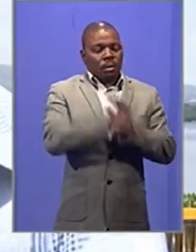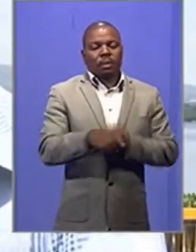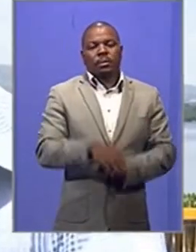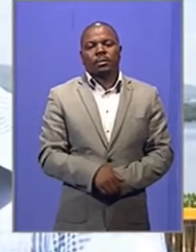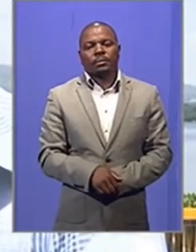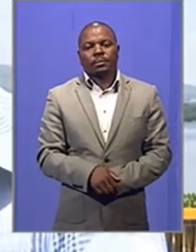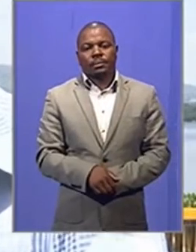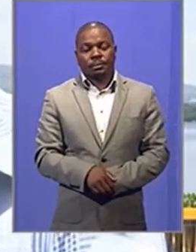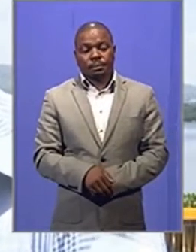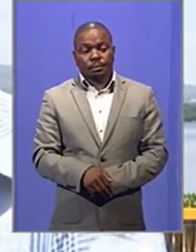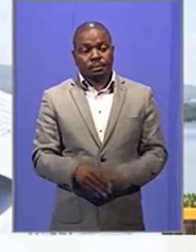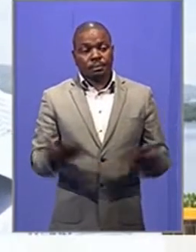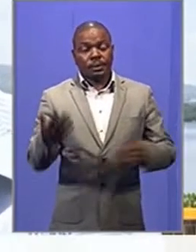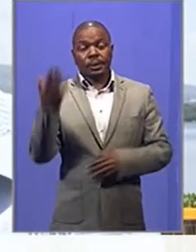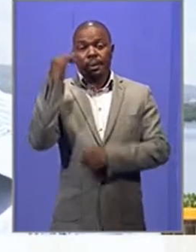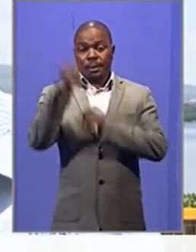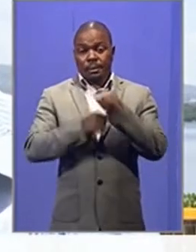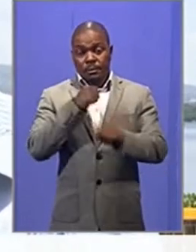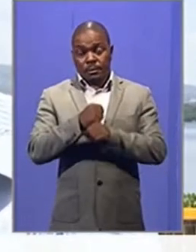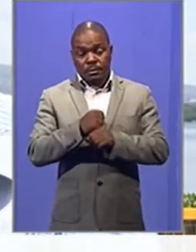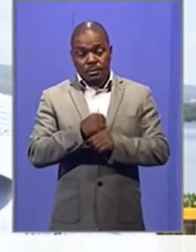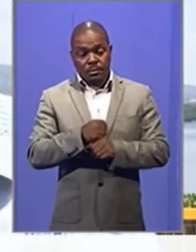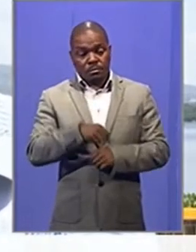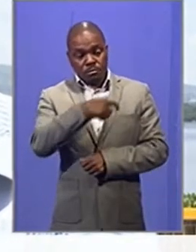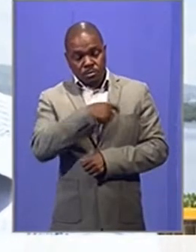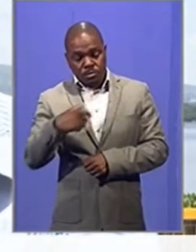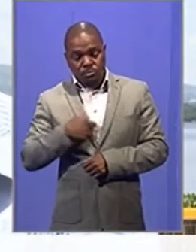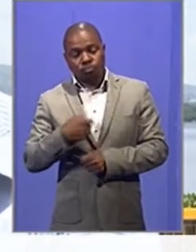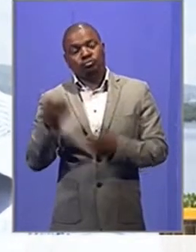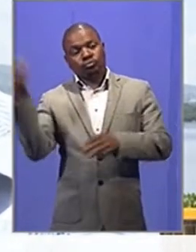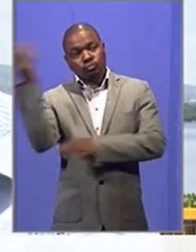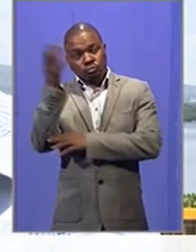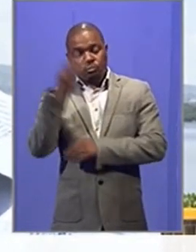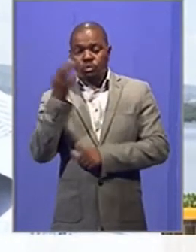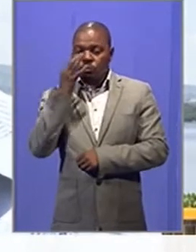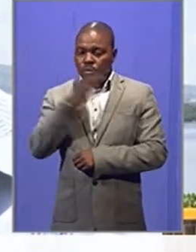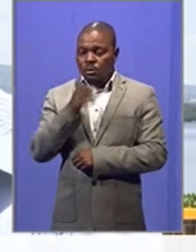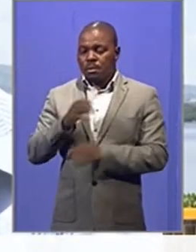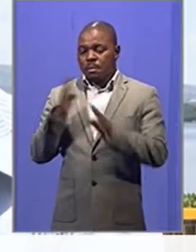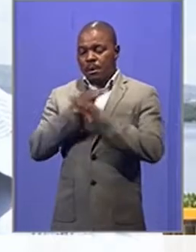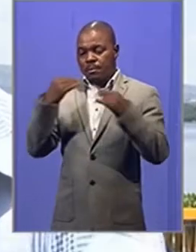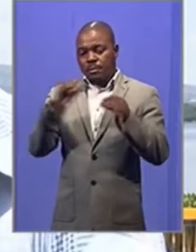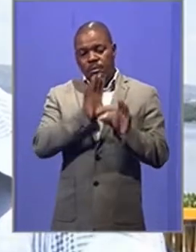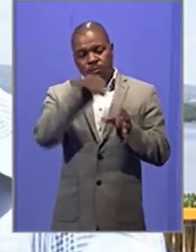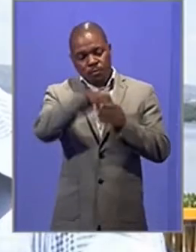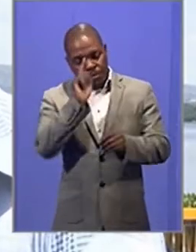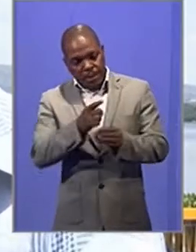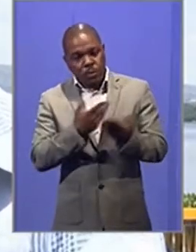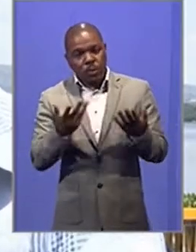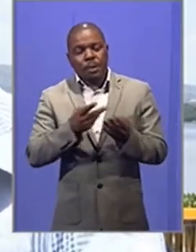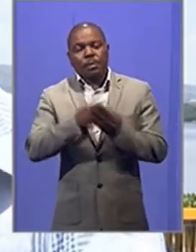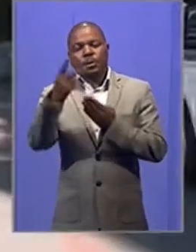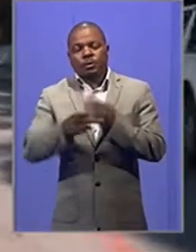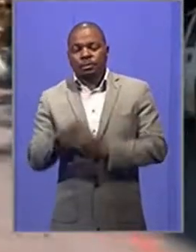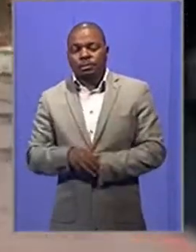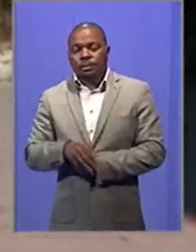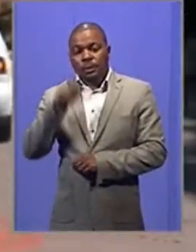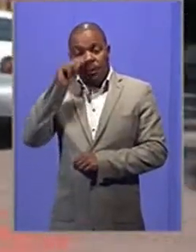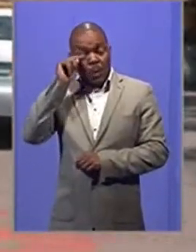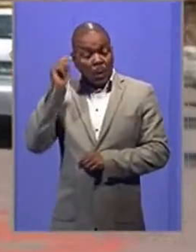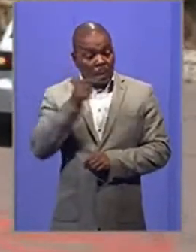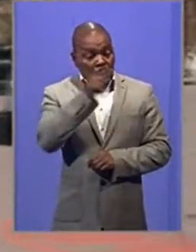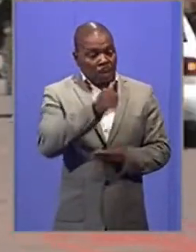the president last year addressed the nation and said the private sector must get involved in projects to assist